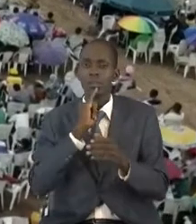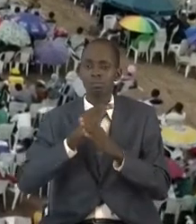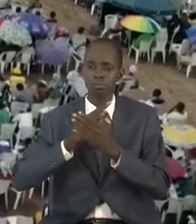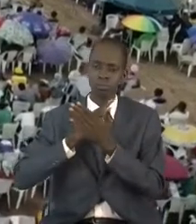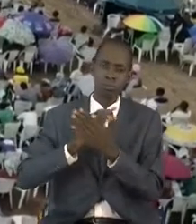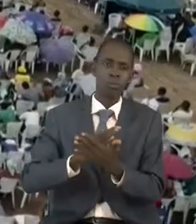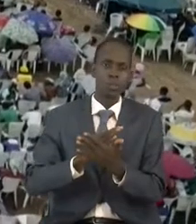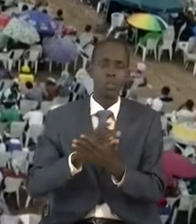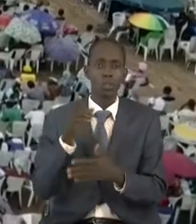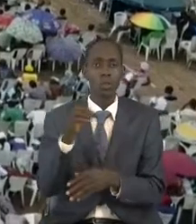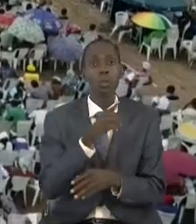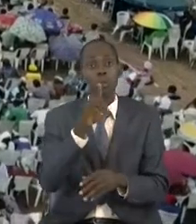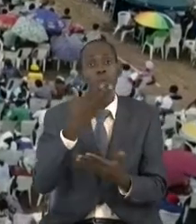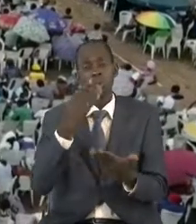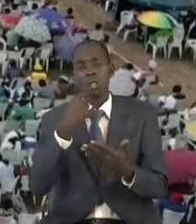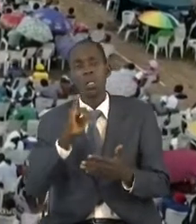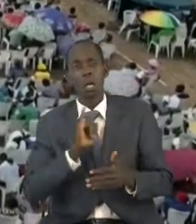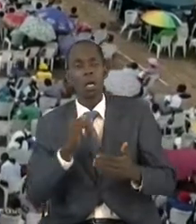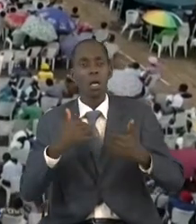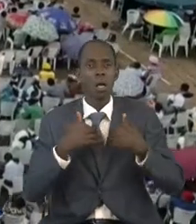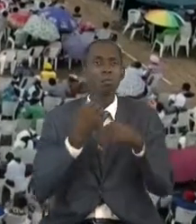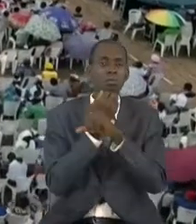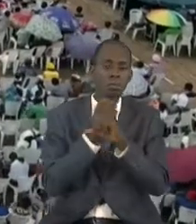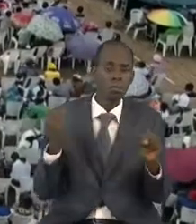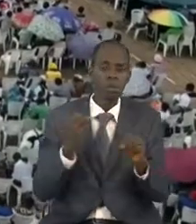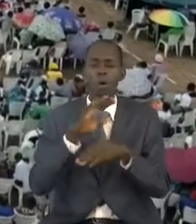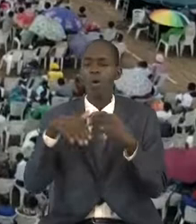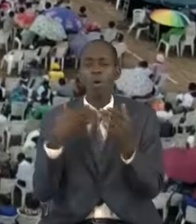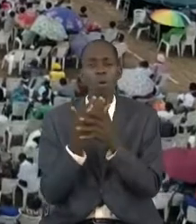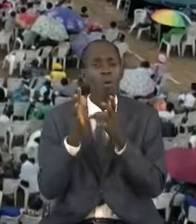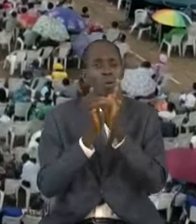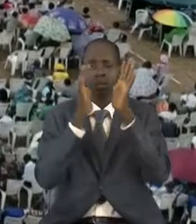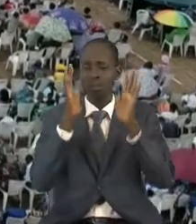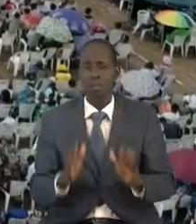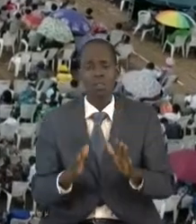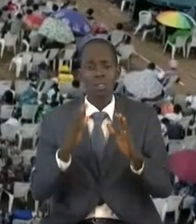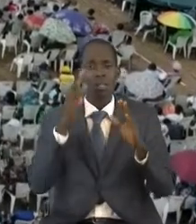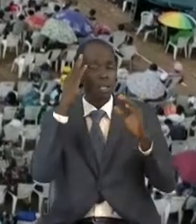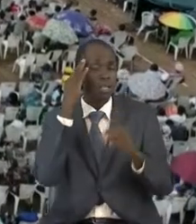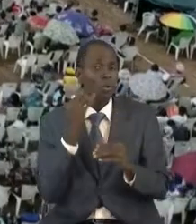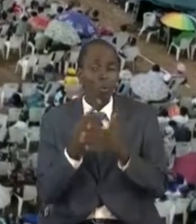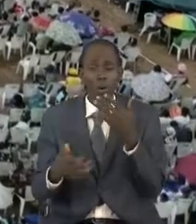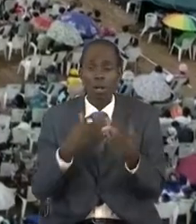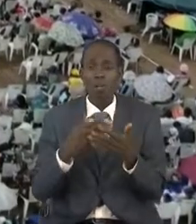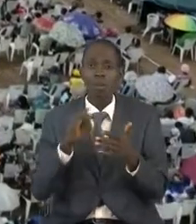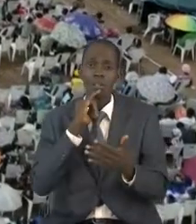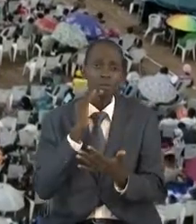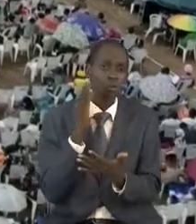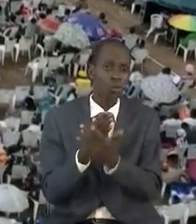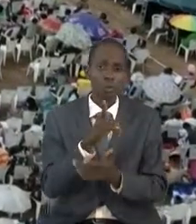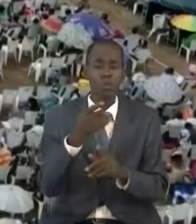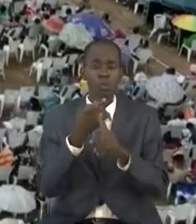you profess salvation, sanctification, and all the Christian experiences, whatever is holding you back from being at the